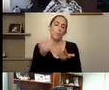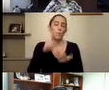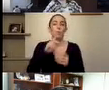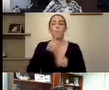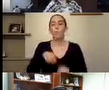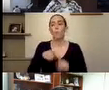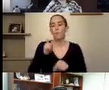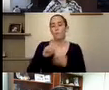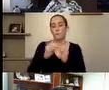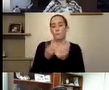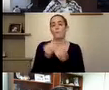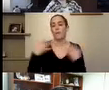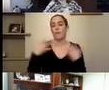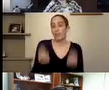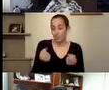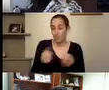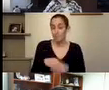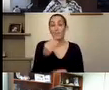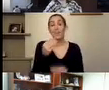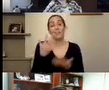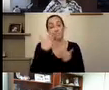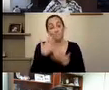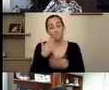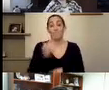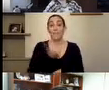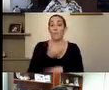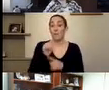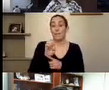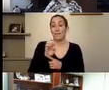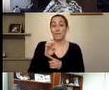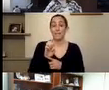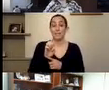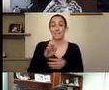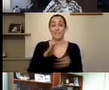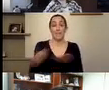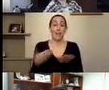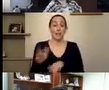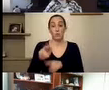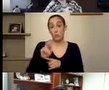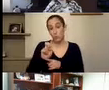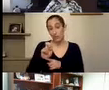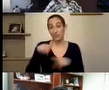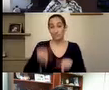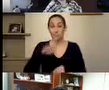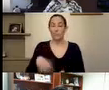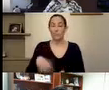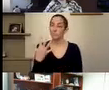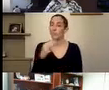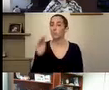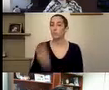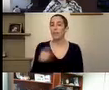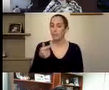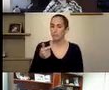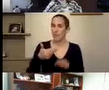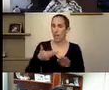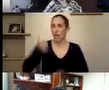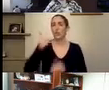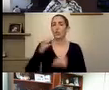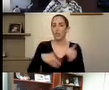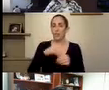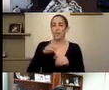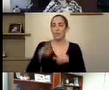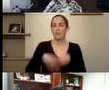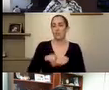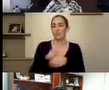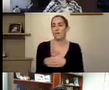And then, unfortunately, our case fatality rate here in Rochester is about 5%. which is slightly higher than the national